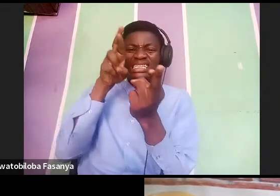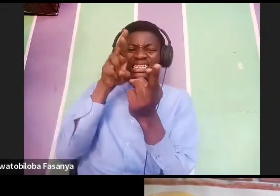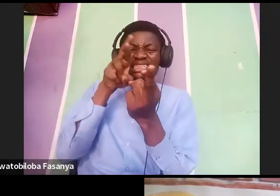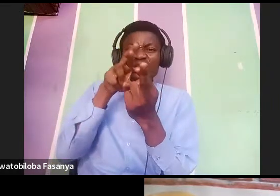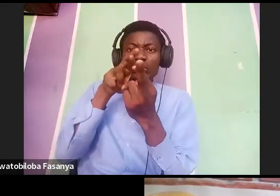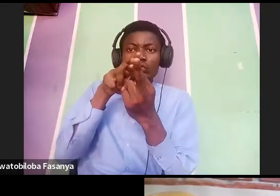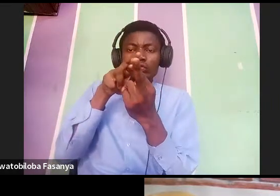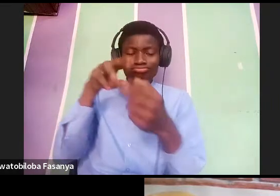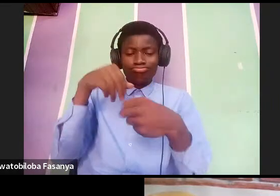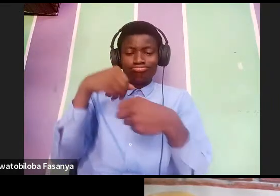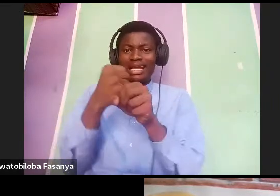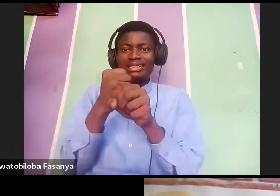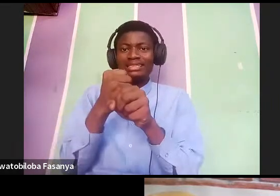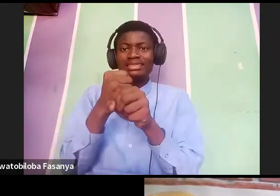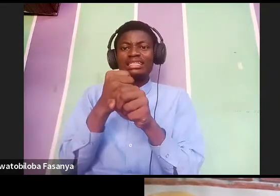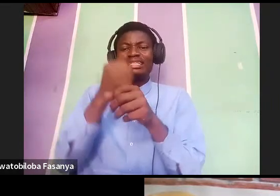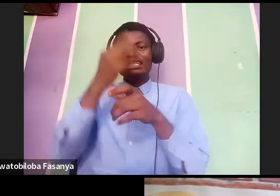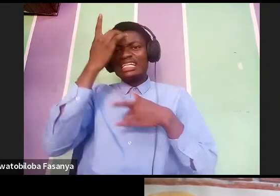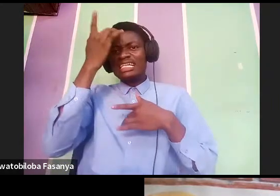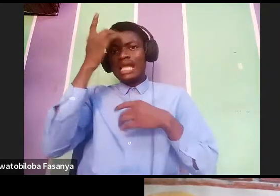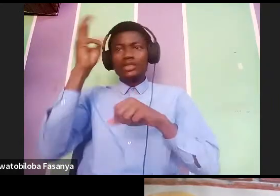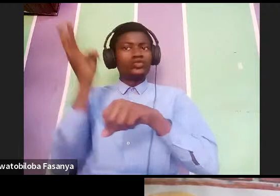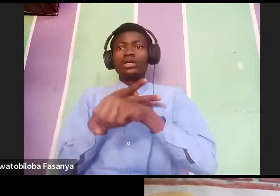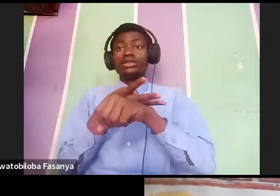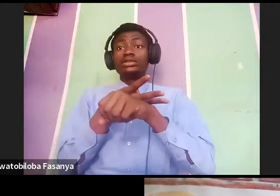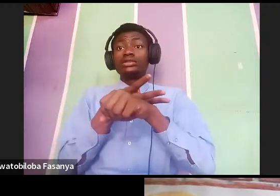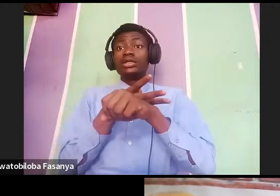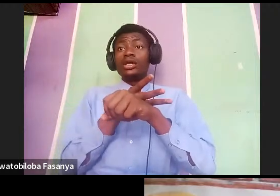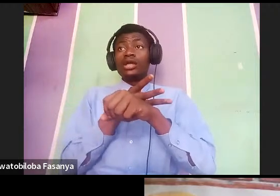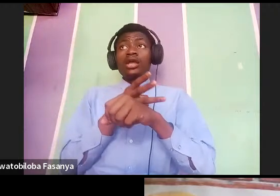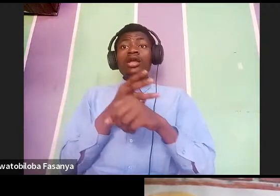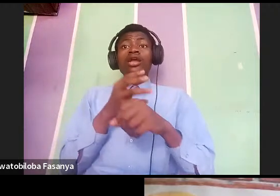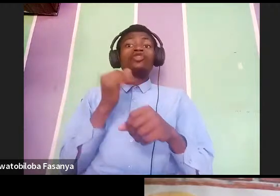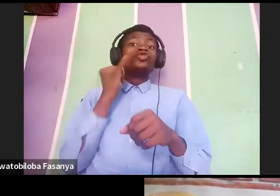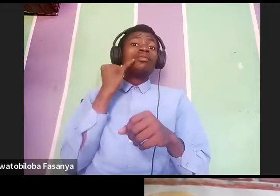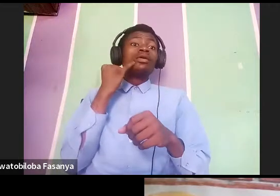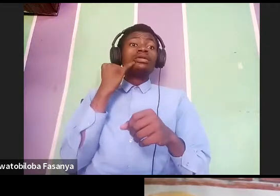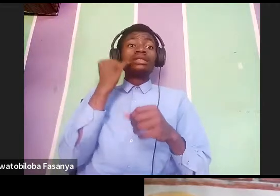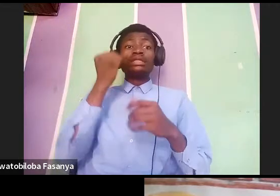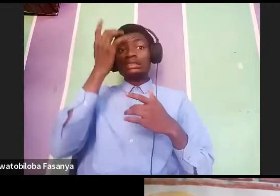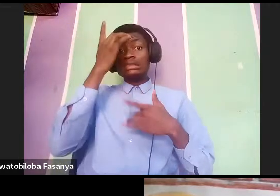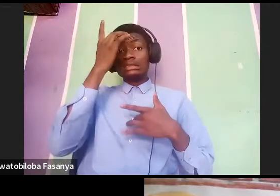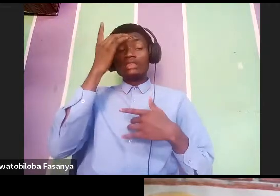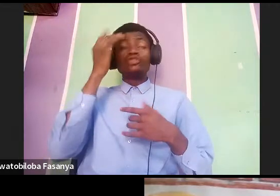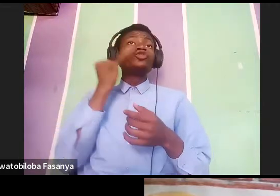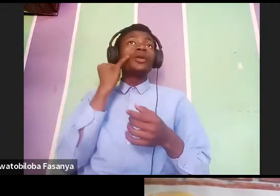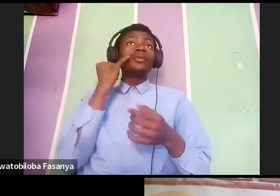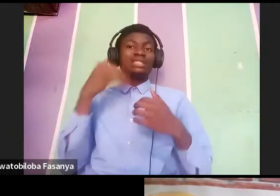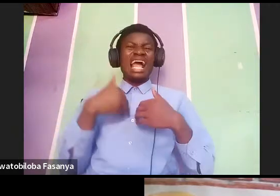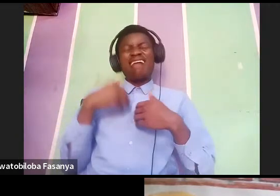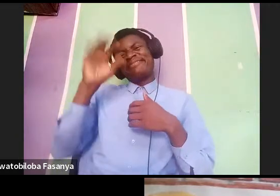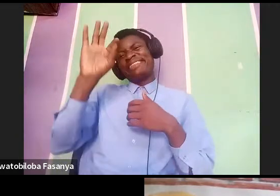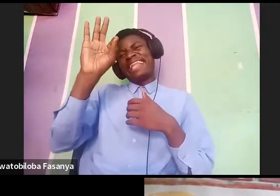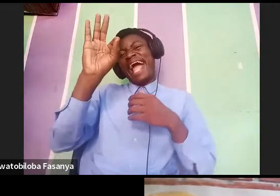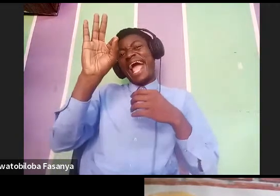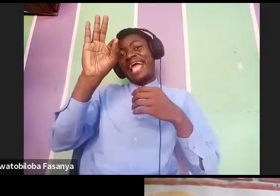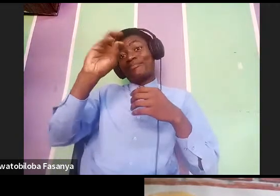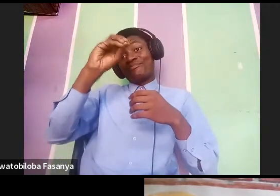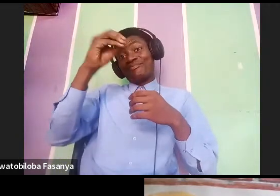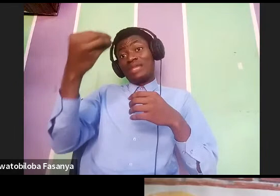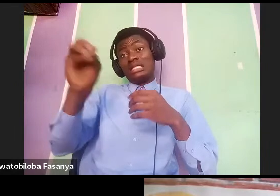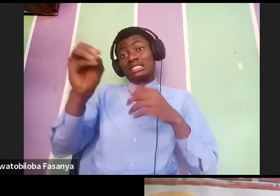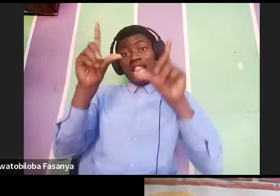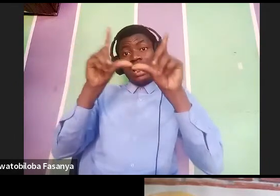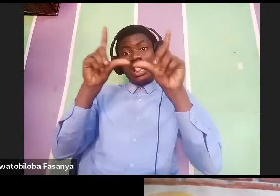0 to 10, if it can have been 9 at level 9, meaning very, very bad, of course, it can be curtailed to level